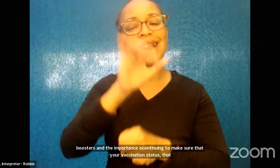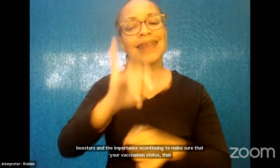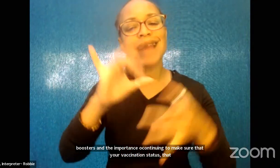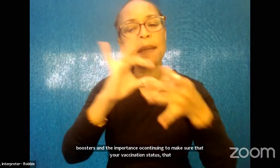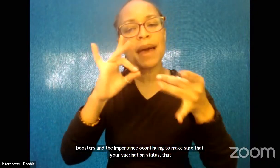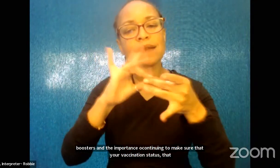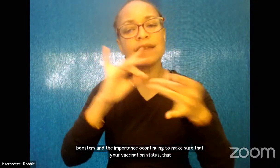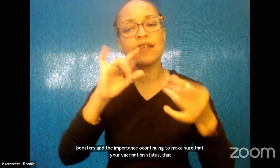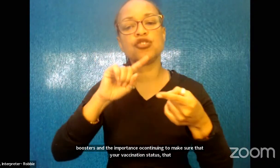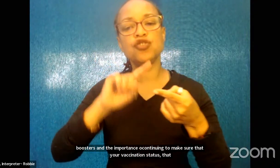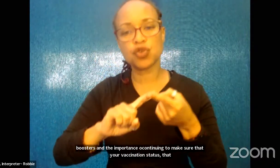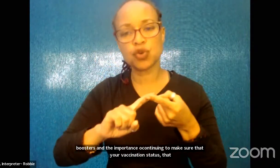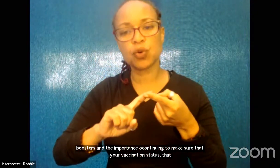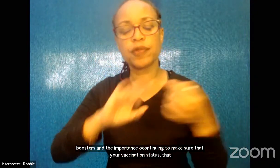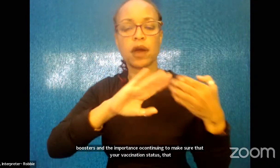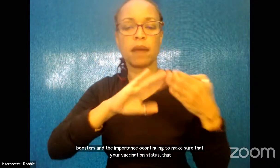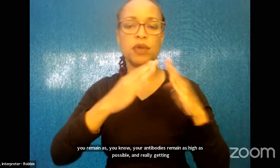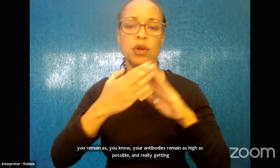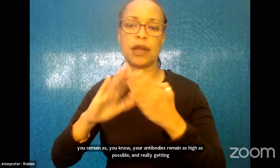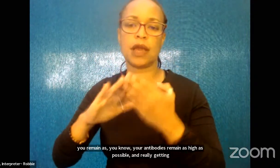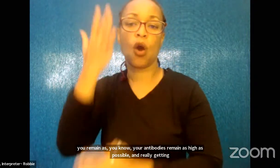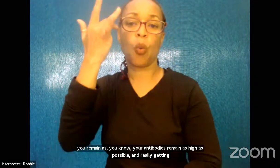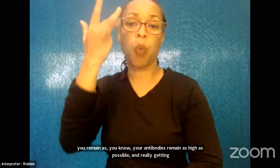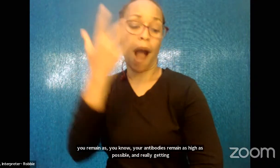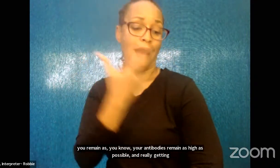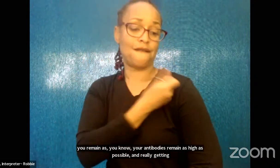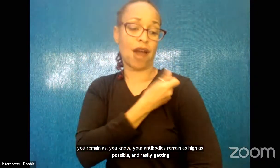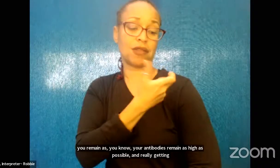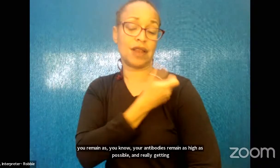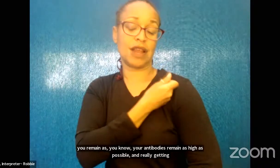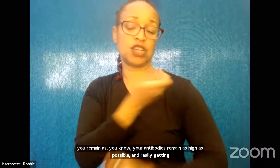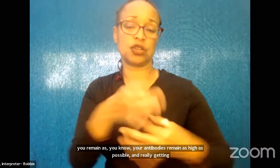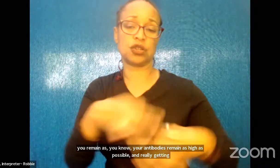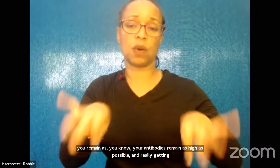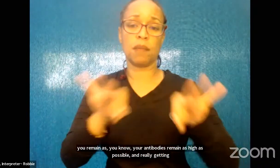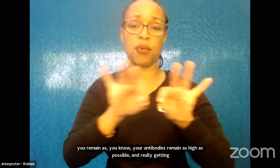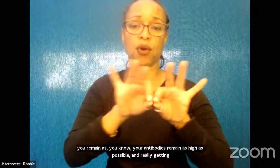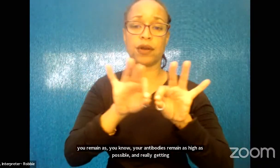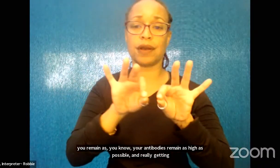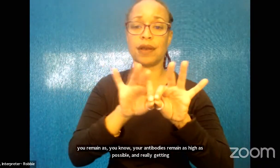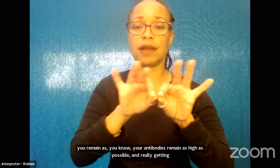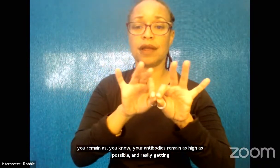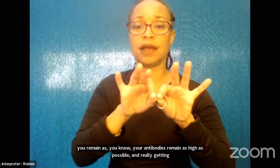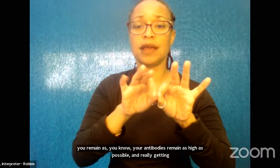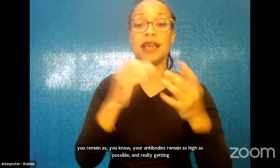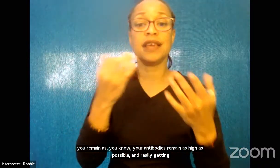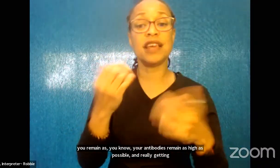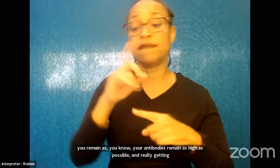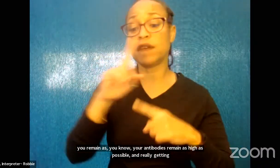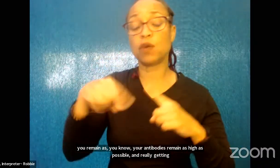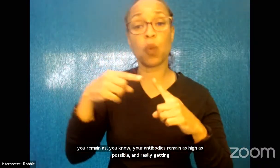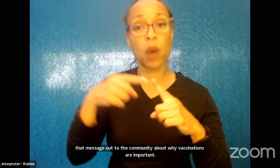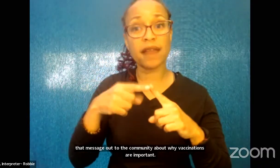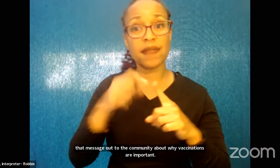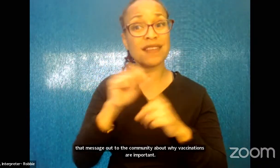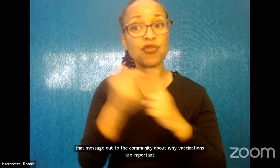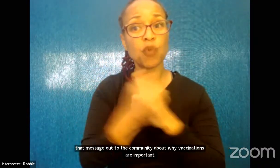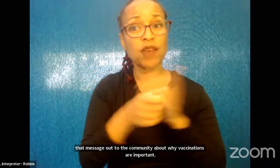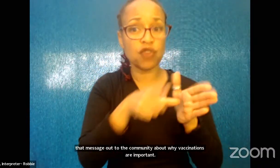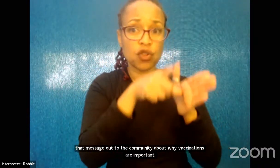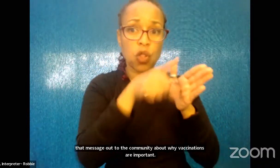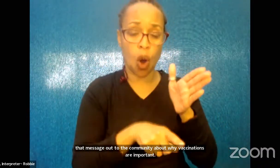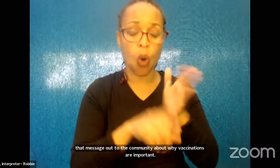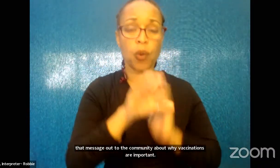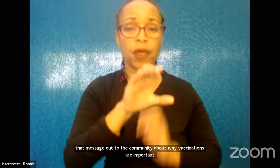community about why vaccinations are important, even while cases remain low.